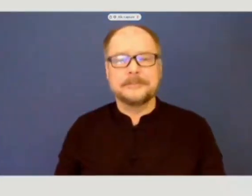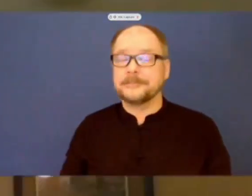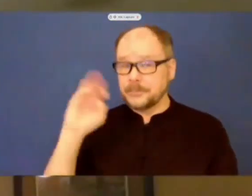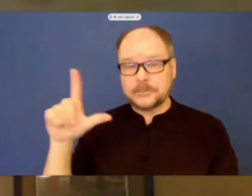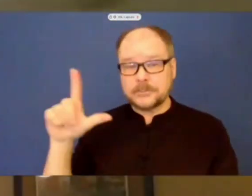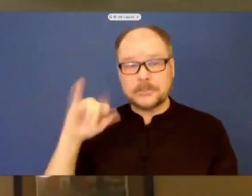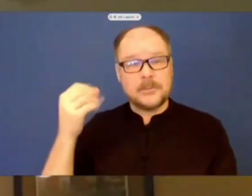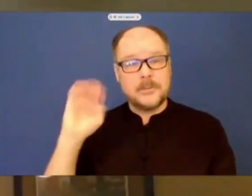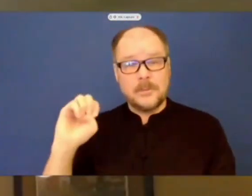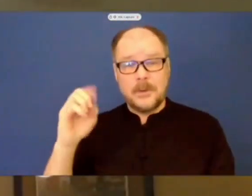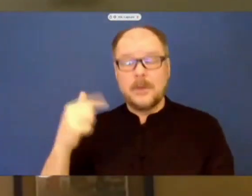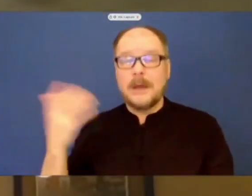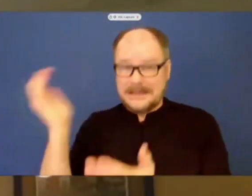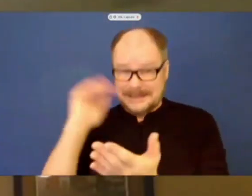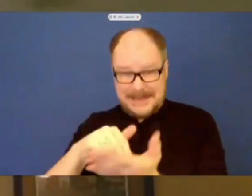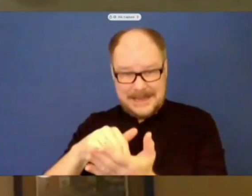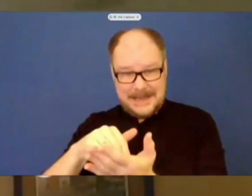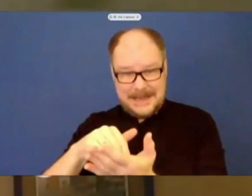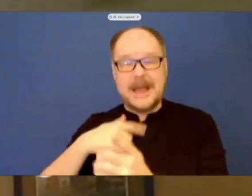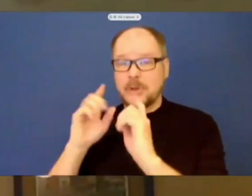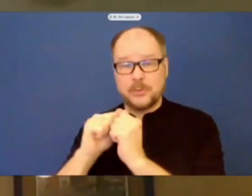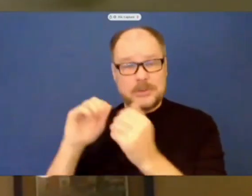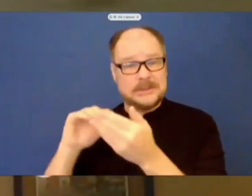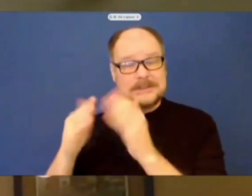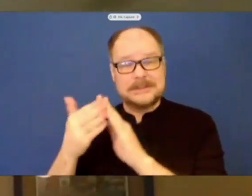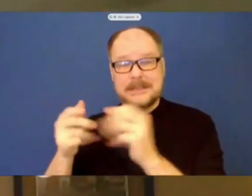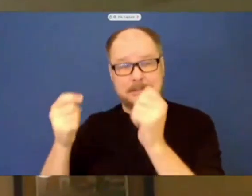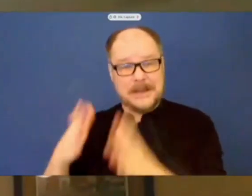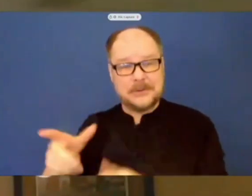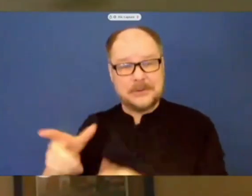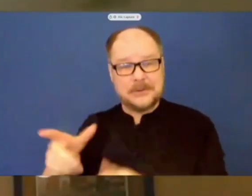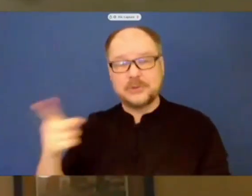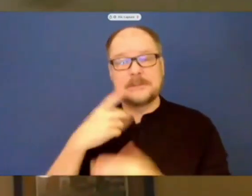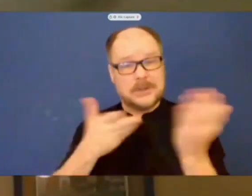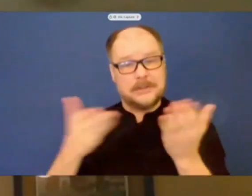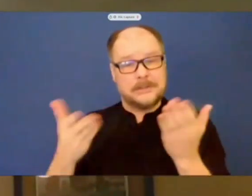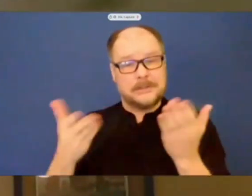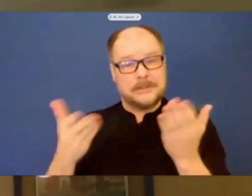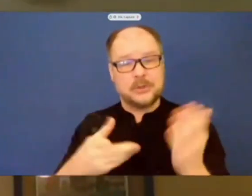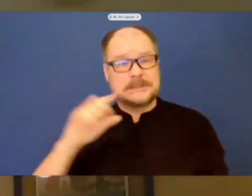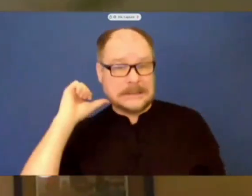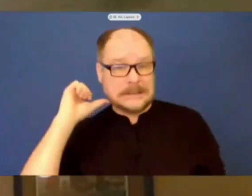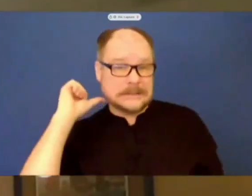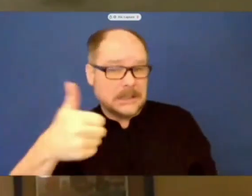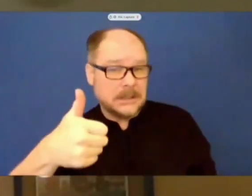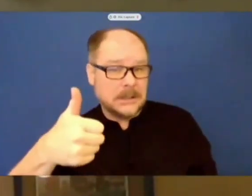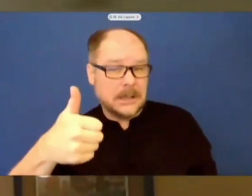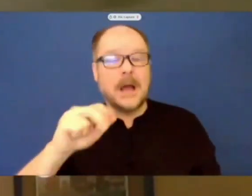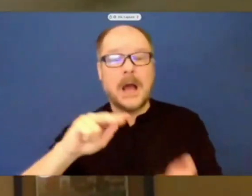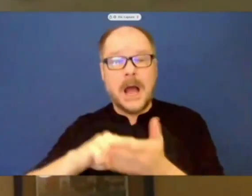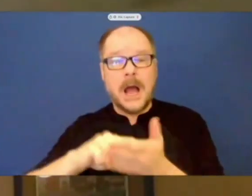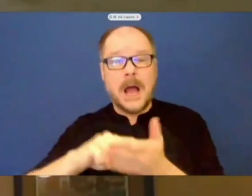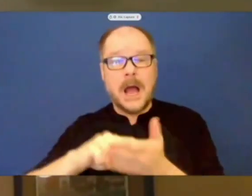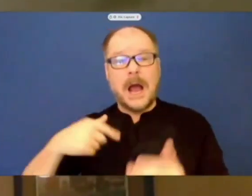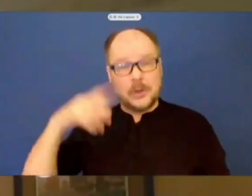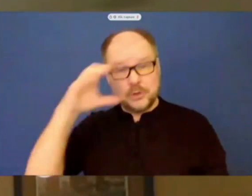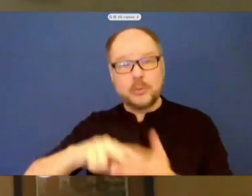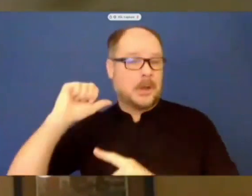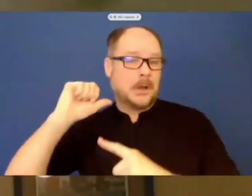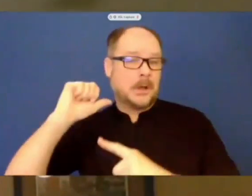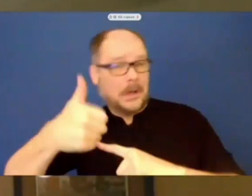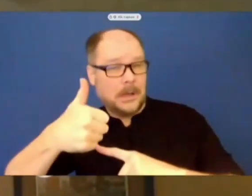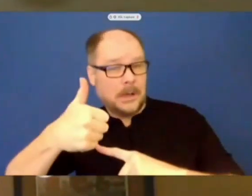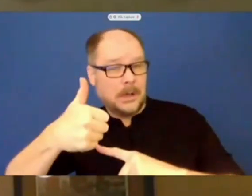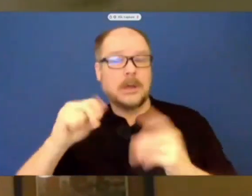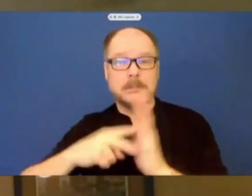city manager and I say, can you provide the transportation? And he said, it's done. I assume it's done. When I make a commitment to